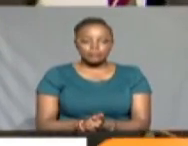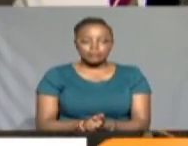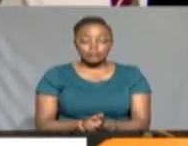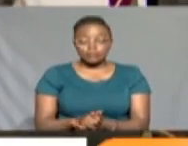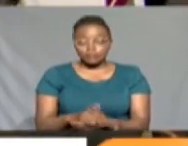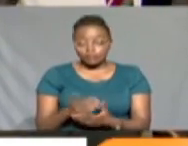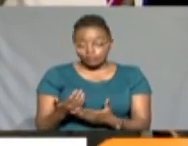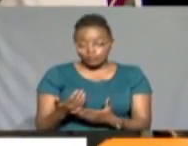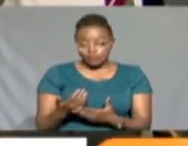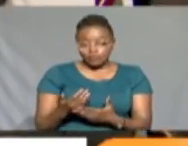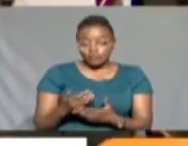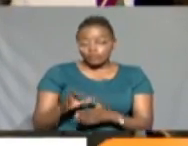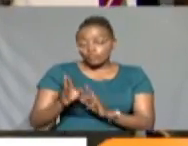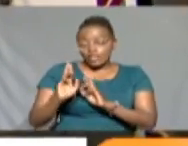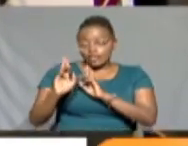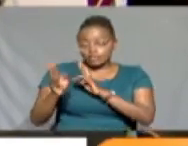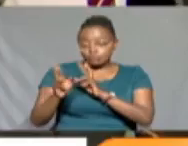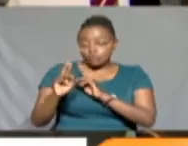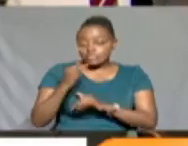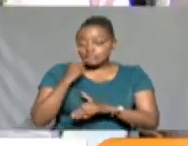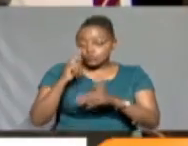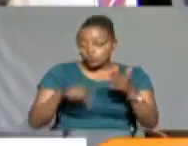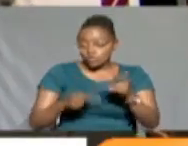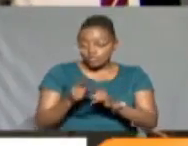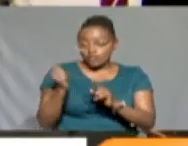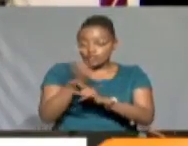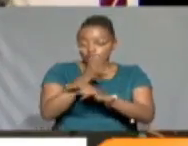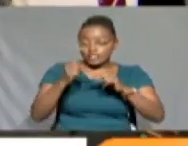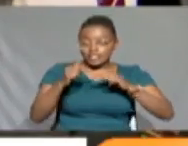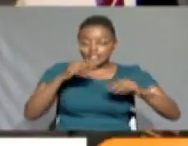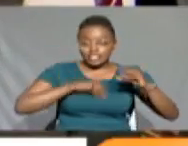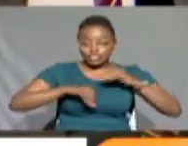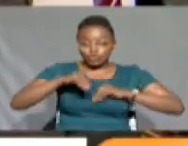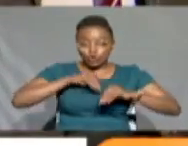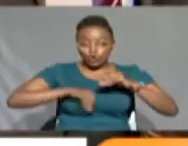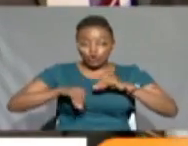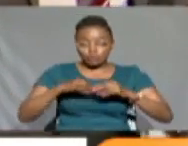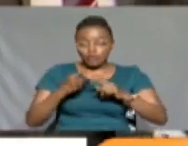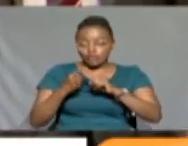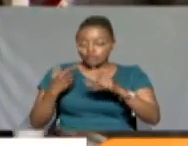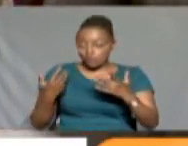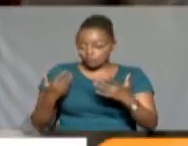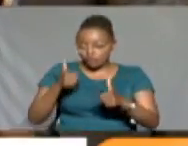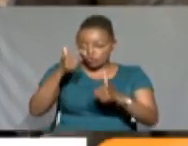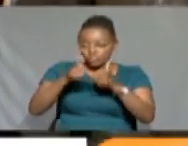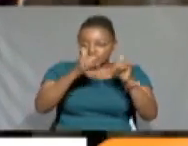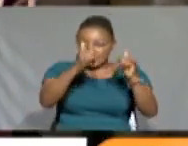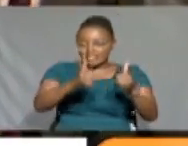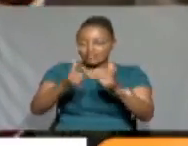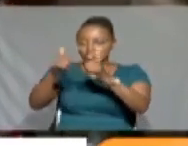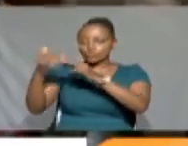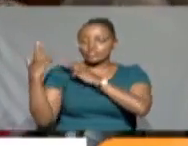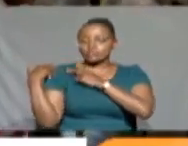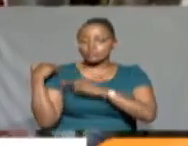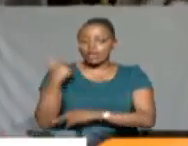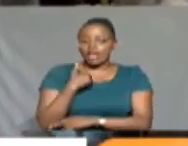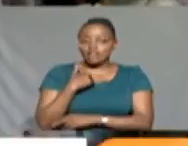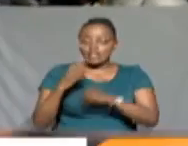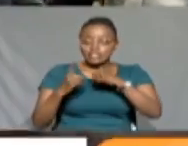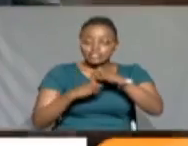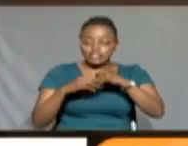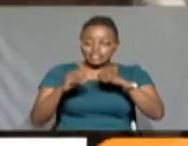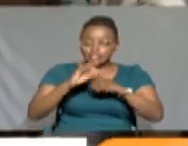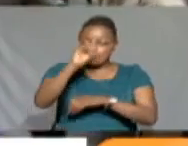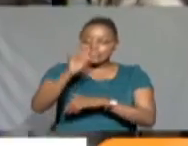11,640. It was apparent the respondents didn't know their role in the war against graft, as when probed about their individual responsibility,